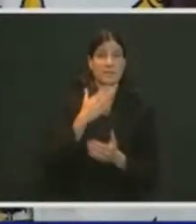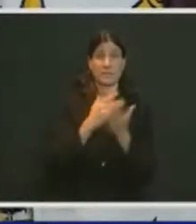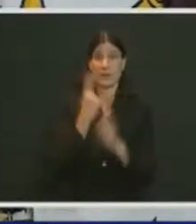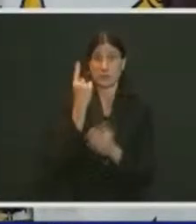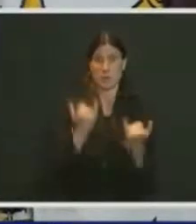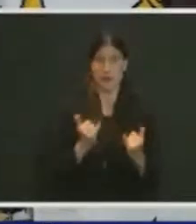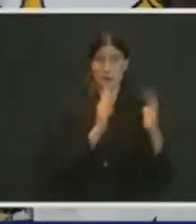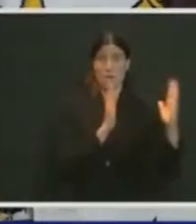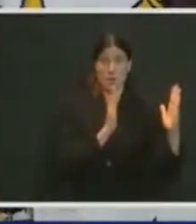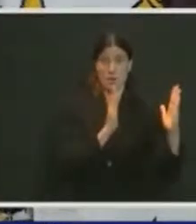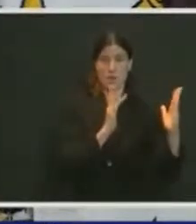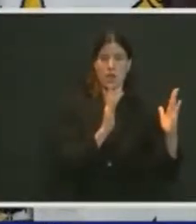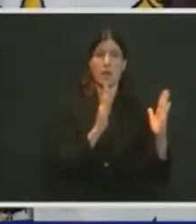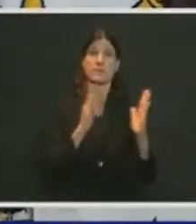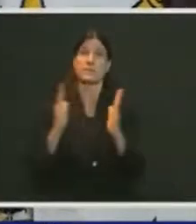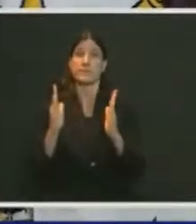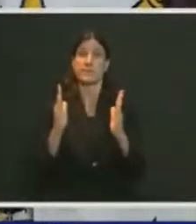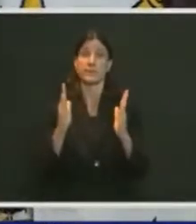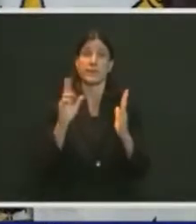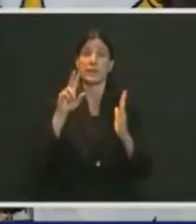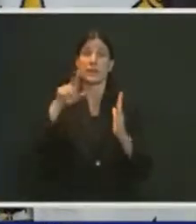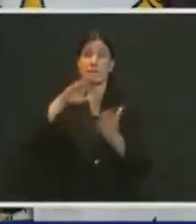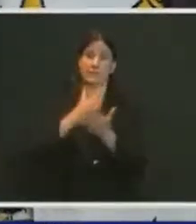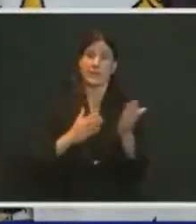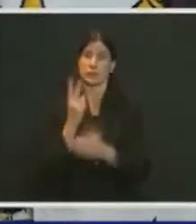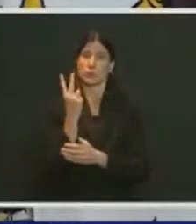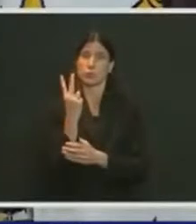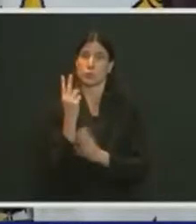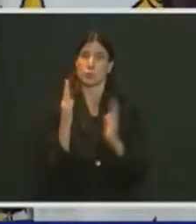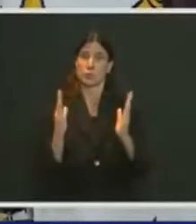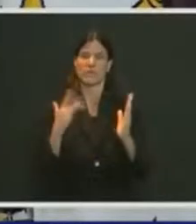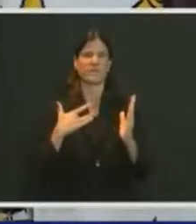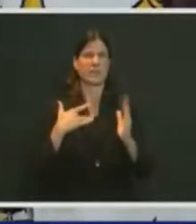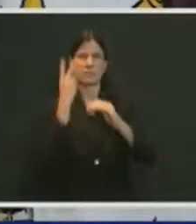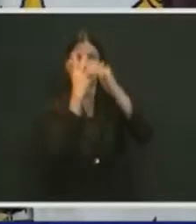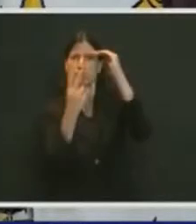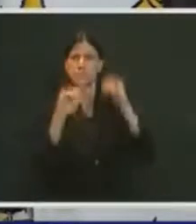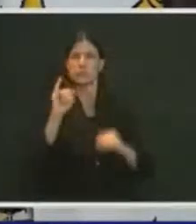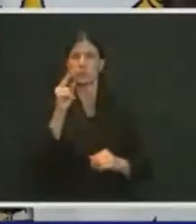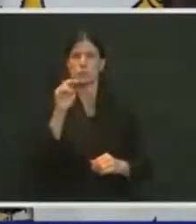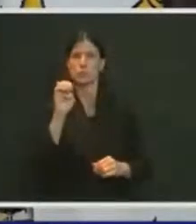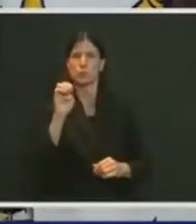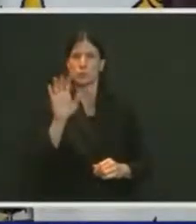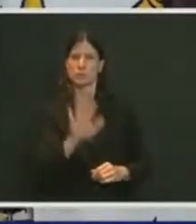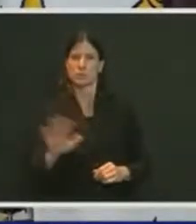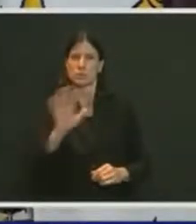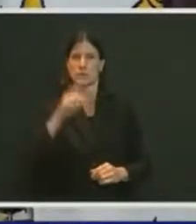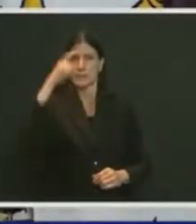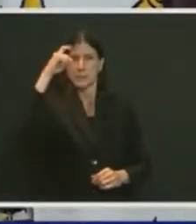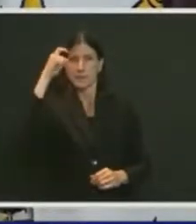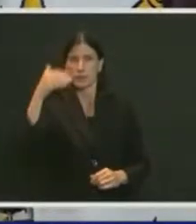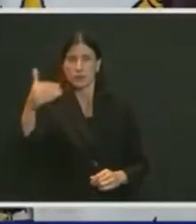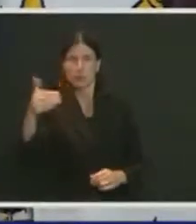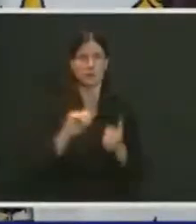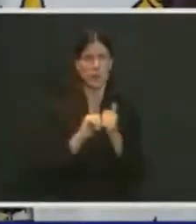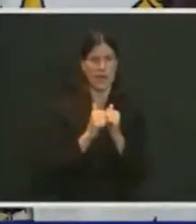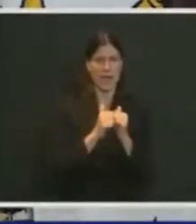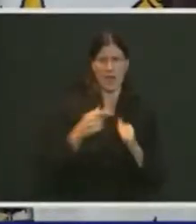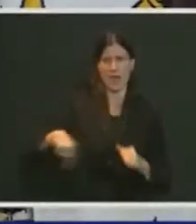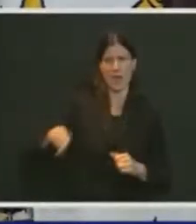How do we move in between the phases? So we've decided after a lot of consideration,